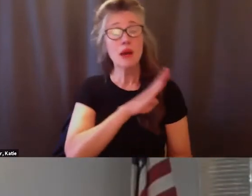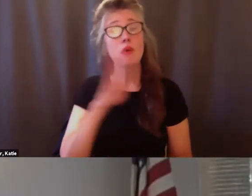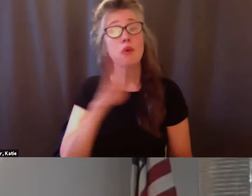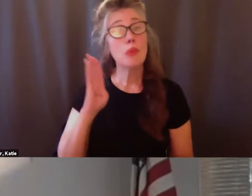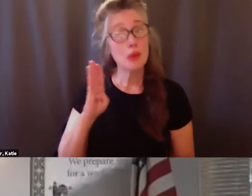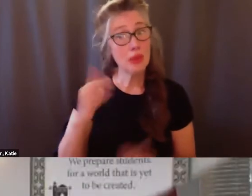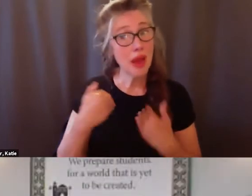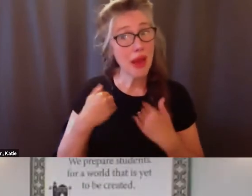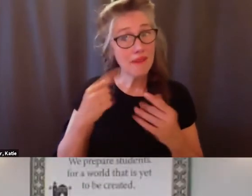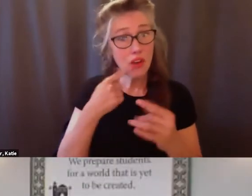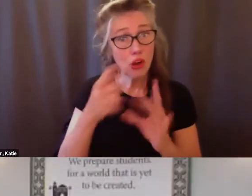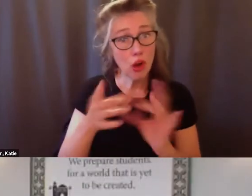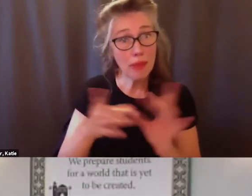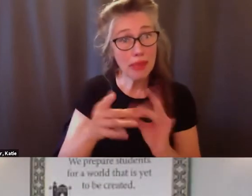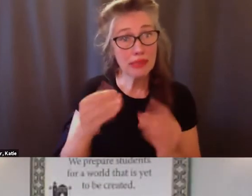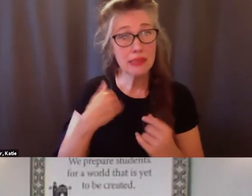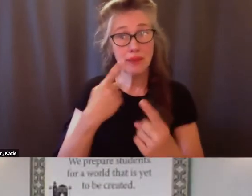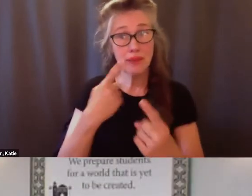questions?